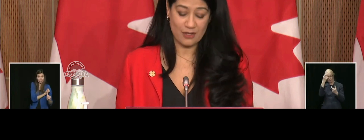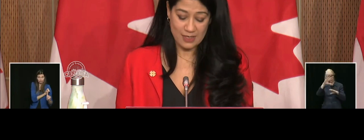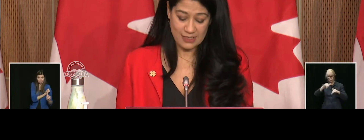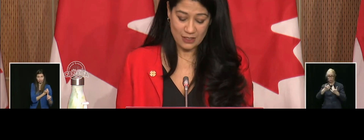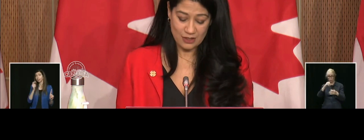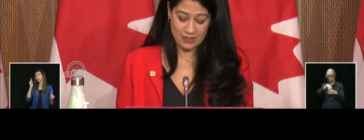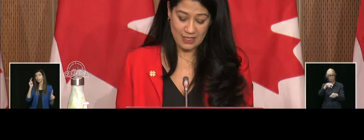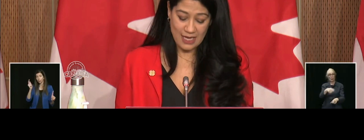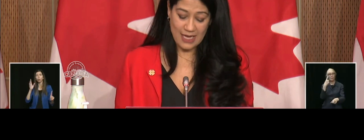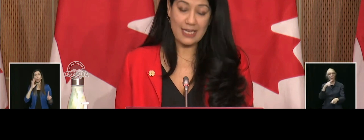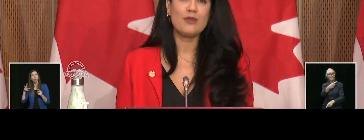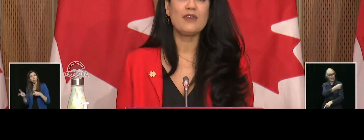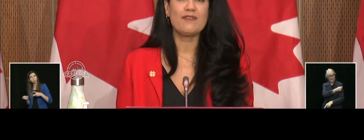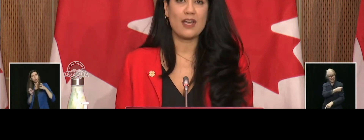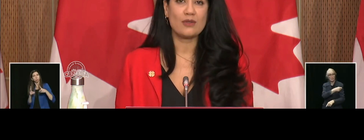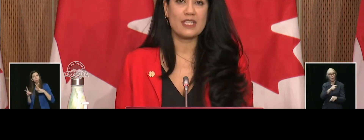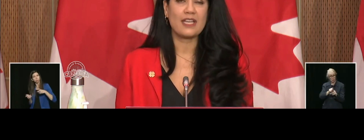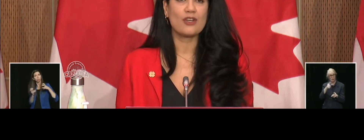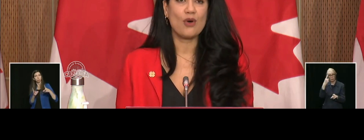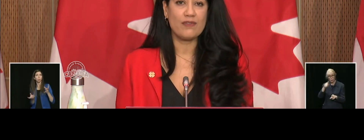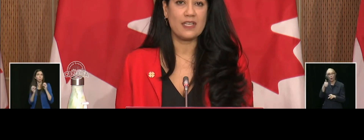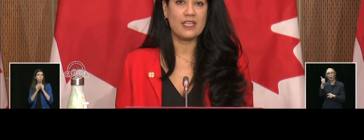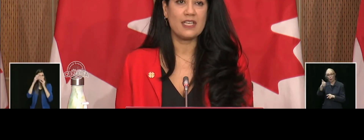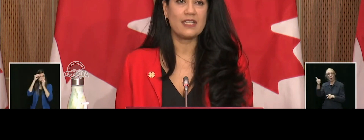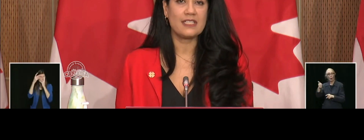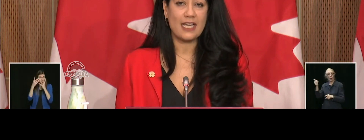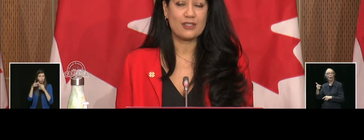vaccine authorizations, and it can be found at